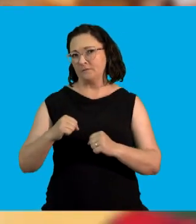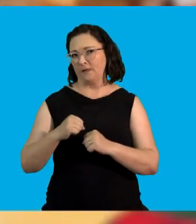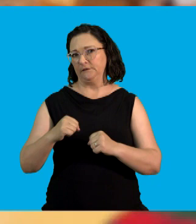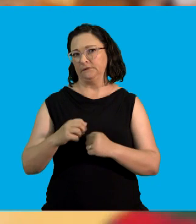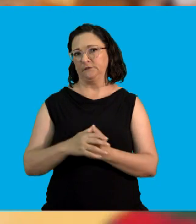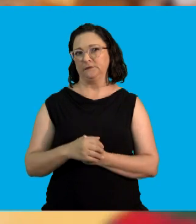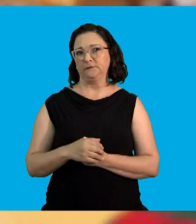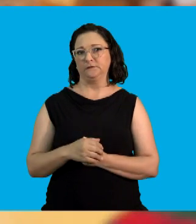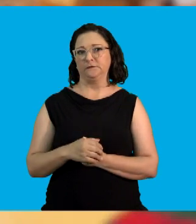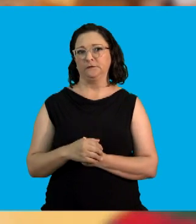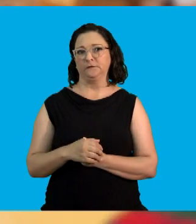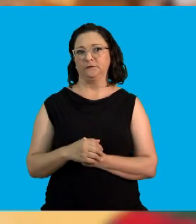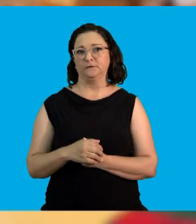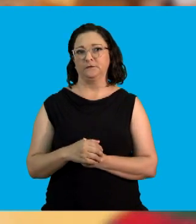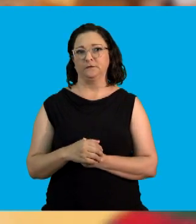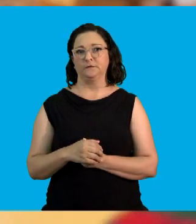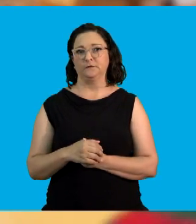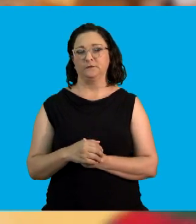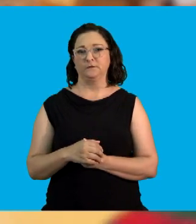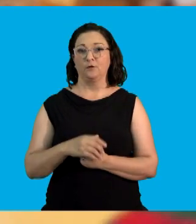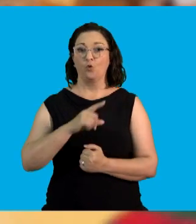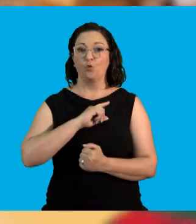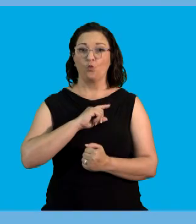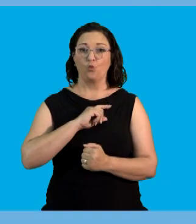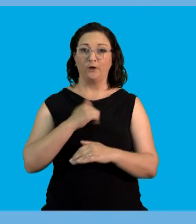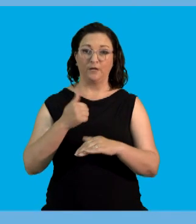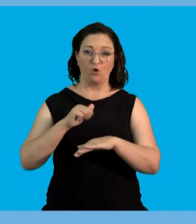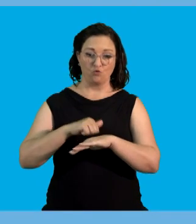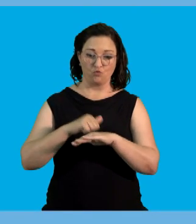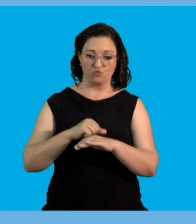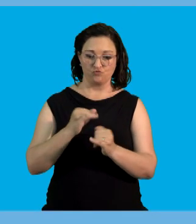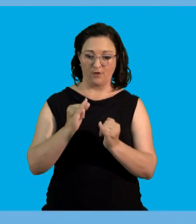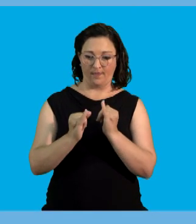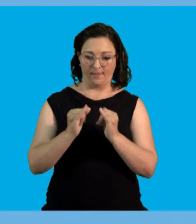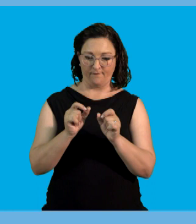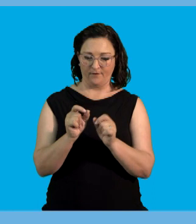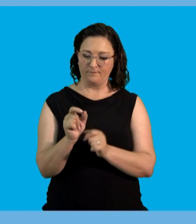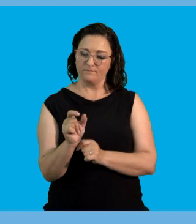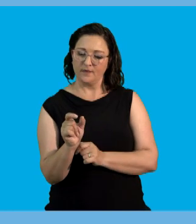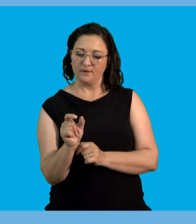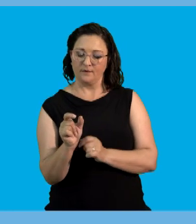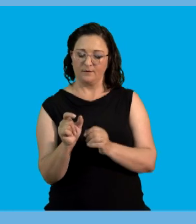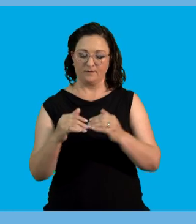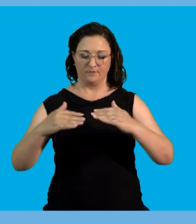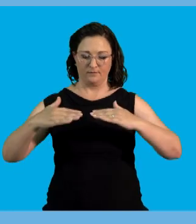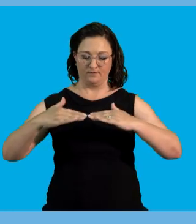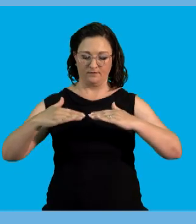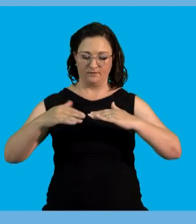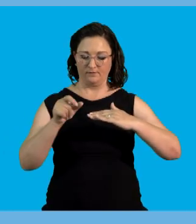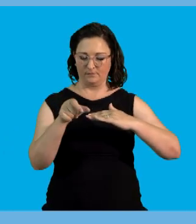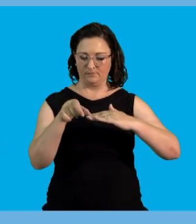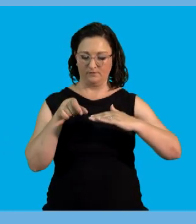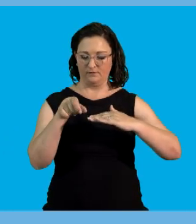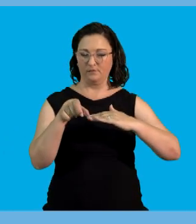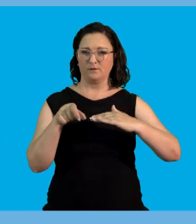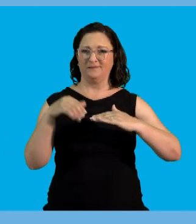slightly bigger than the concrete. If concrete expands at 11, the one that is most suitable